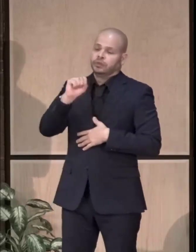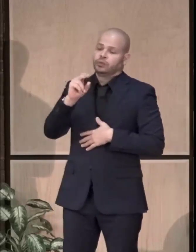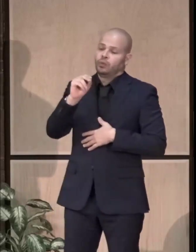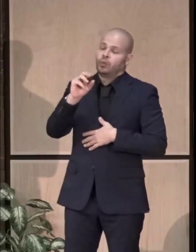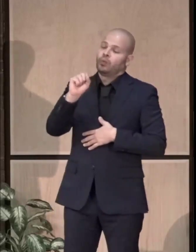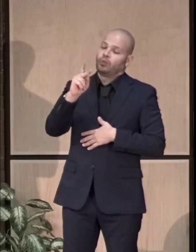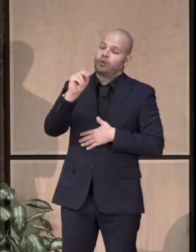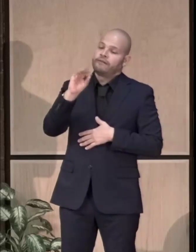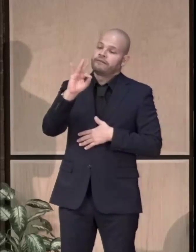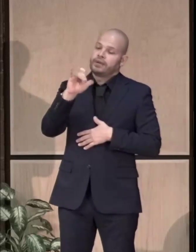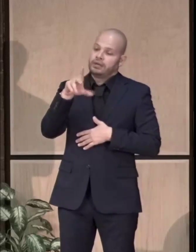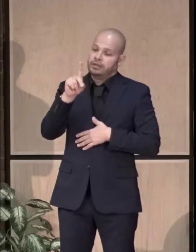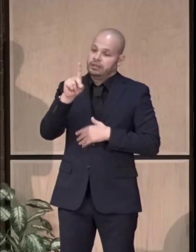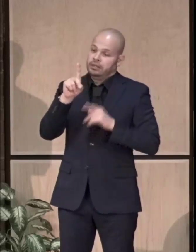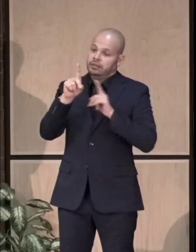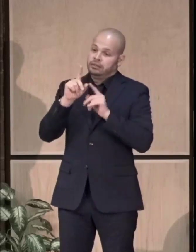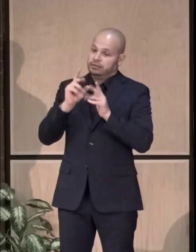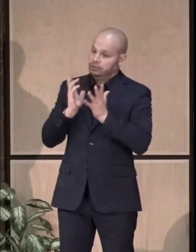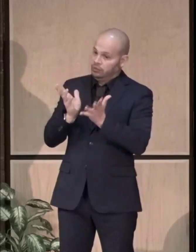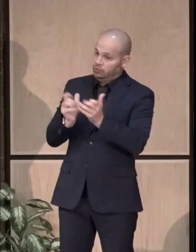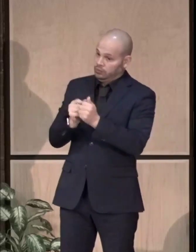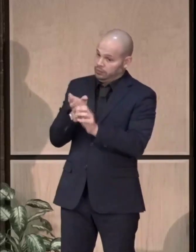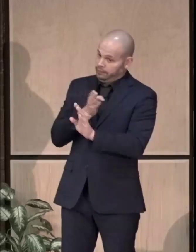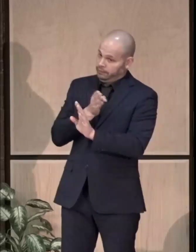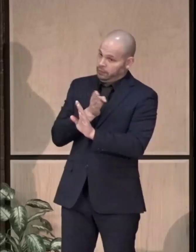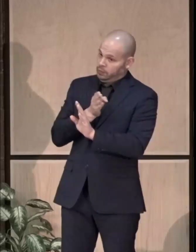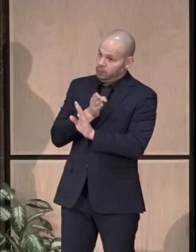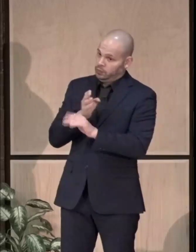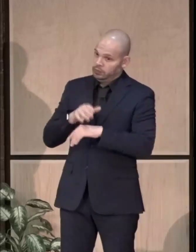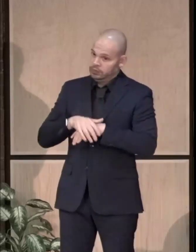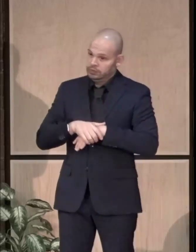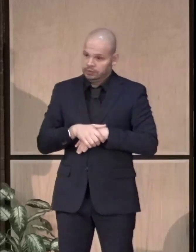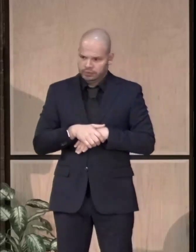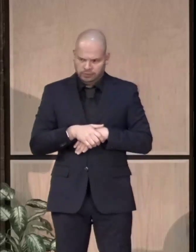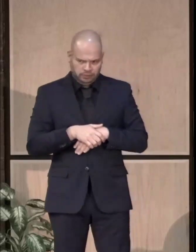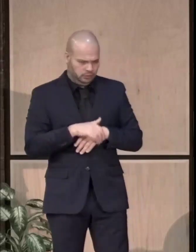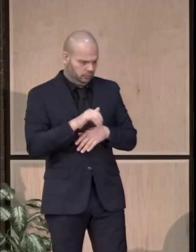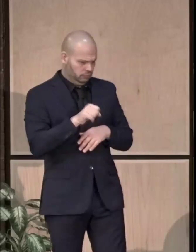believe it was just before lunchtime, yes. Turn to Exhibit A.